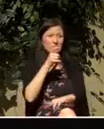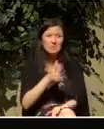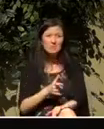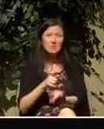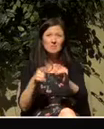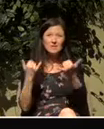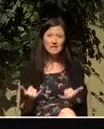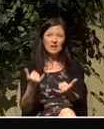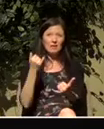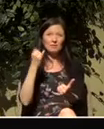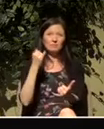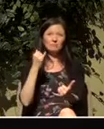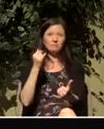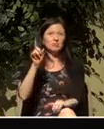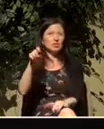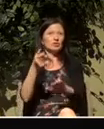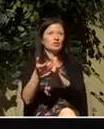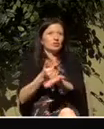me.